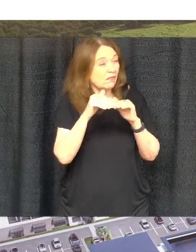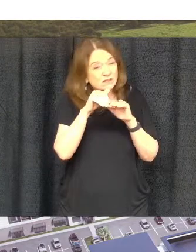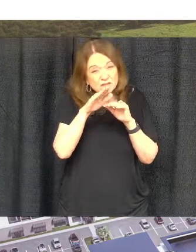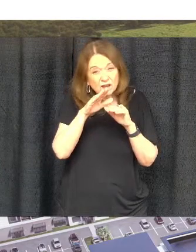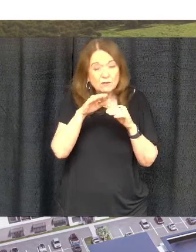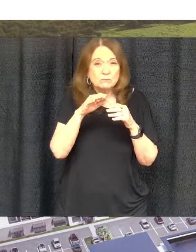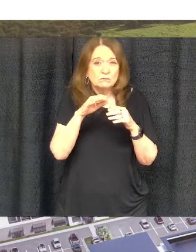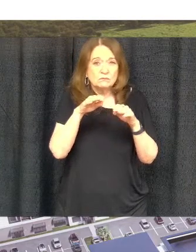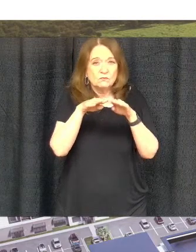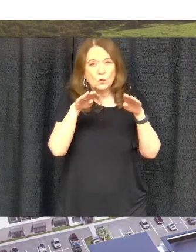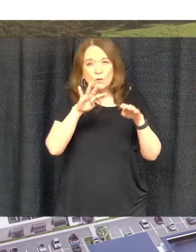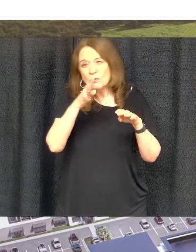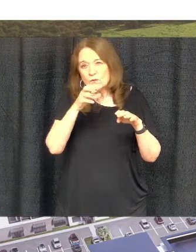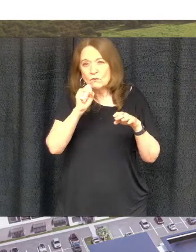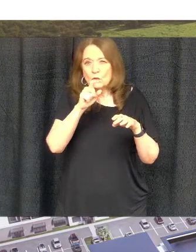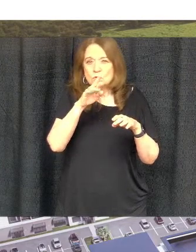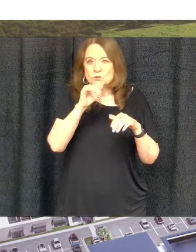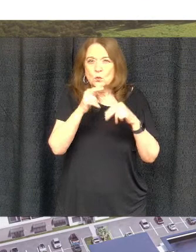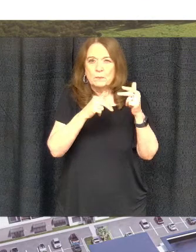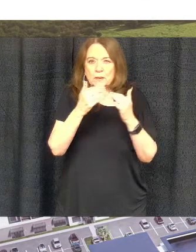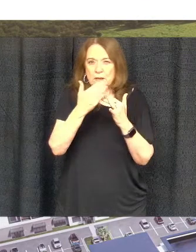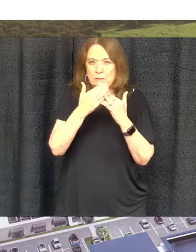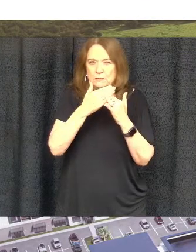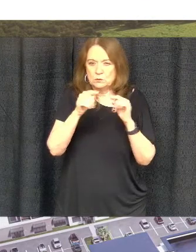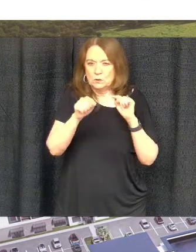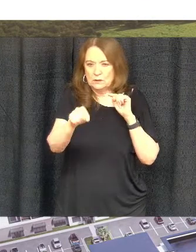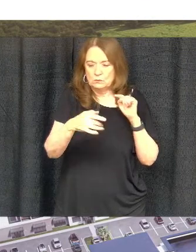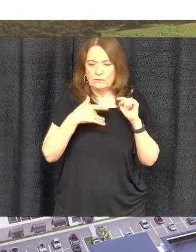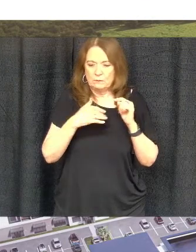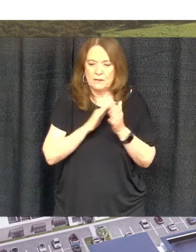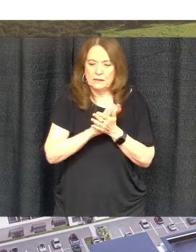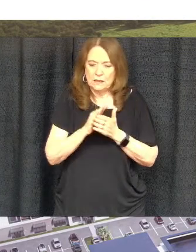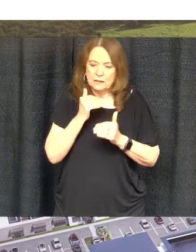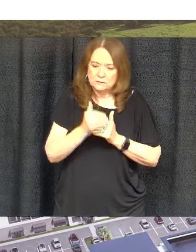buildings in between. So we felt that offered a nice progression